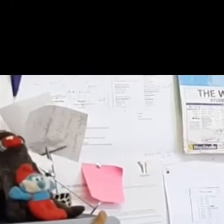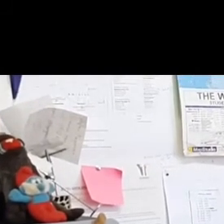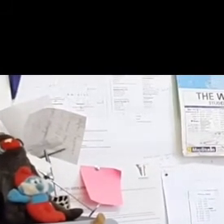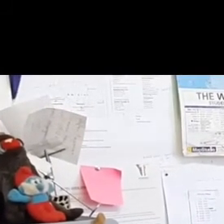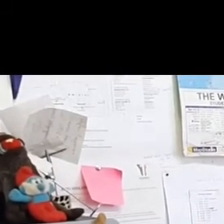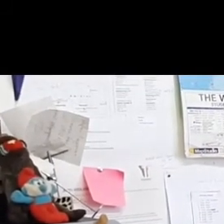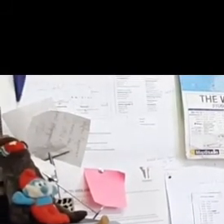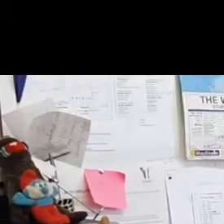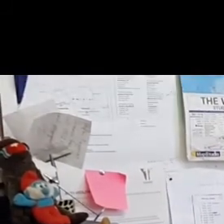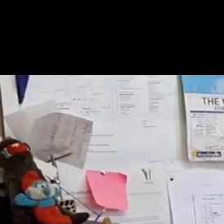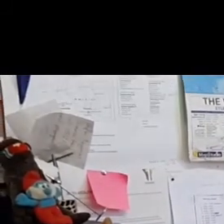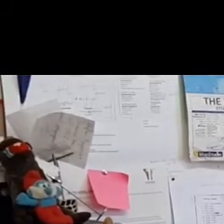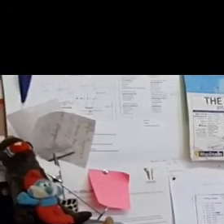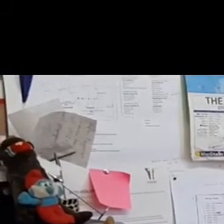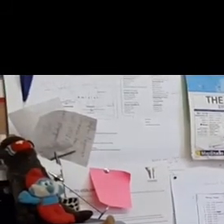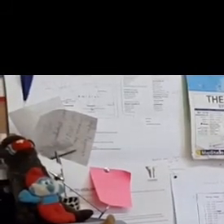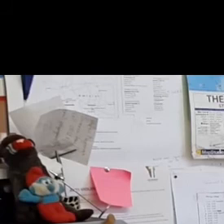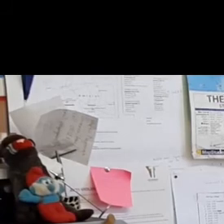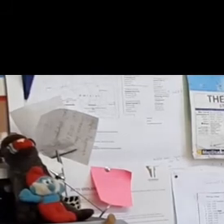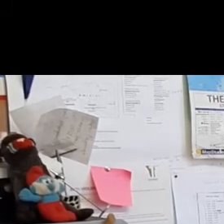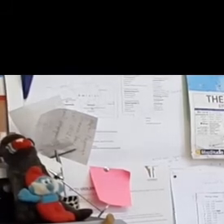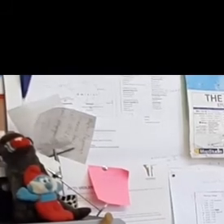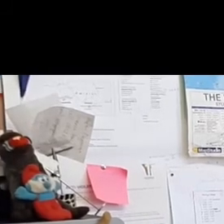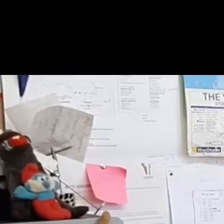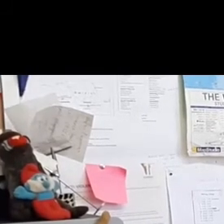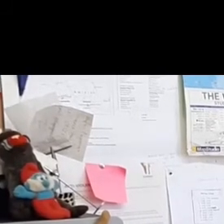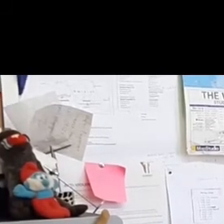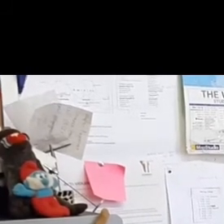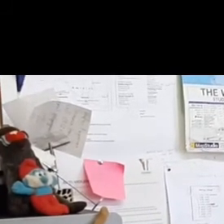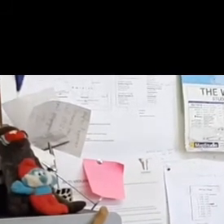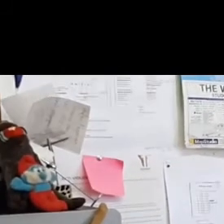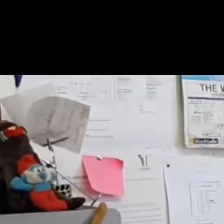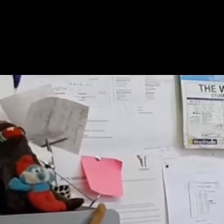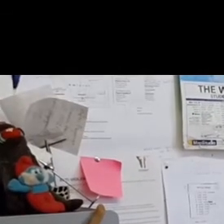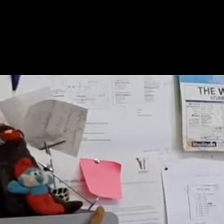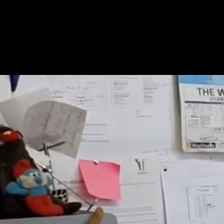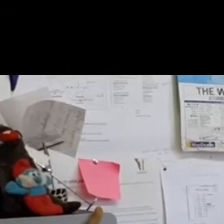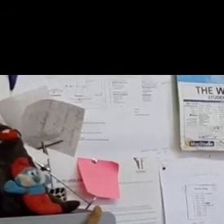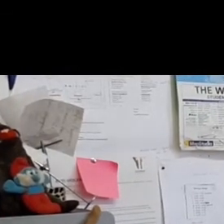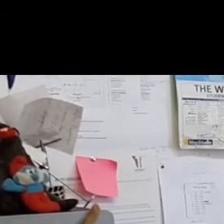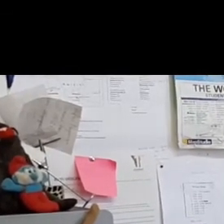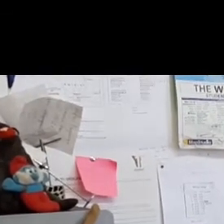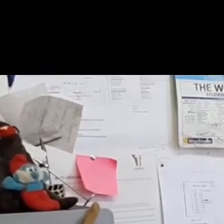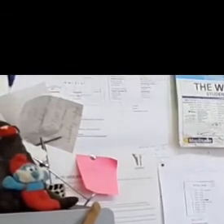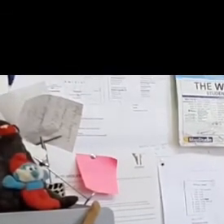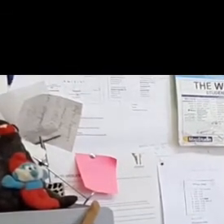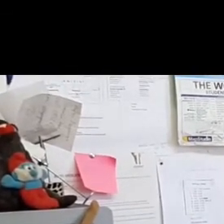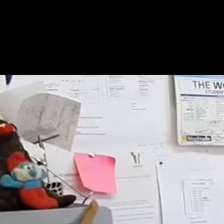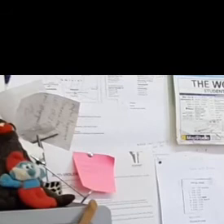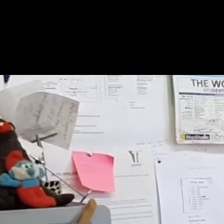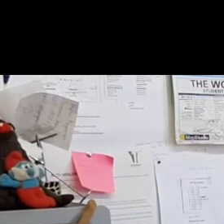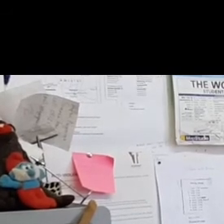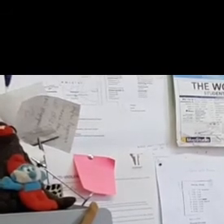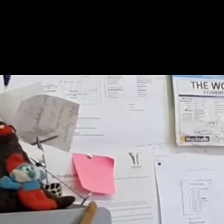it helps us a lot. Grade 2 and 3 teachers, they are also happy with the pictures, especially